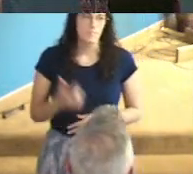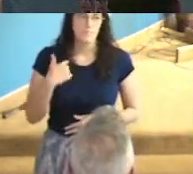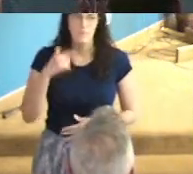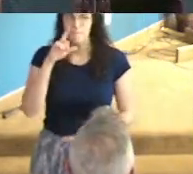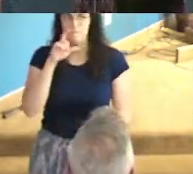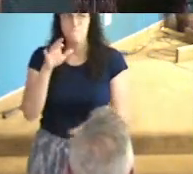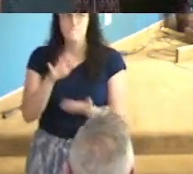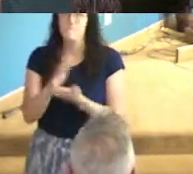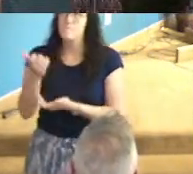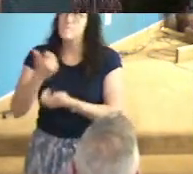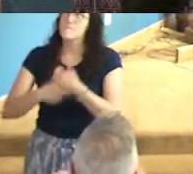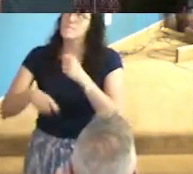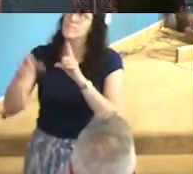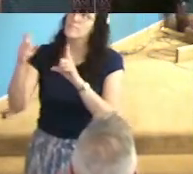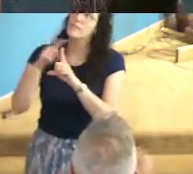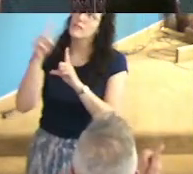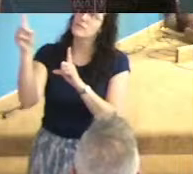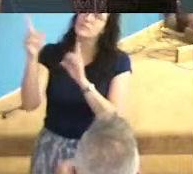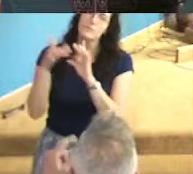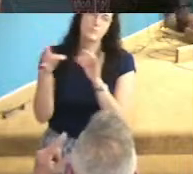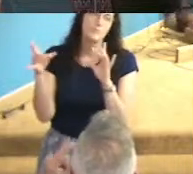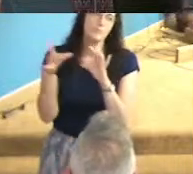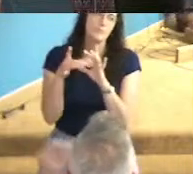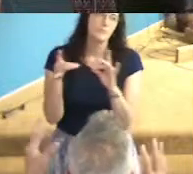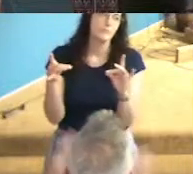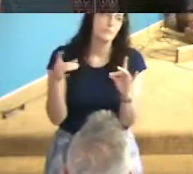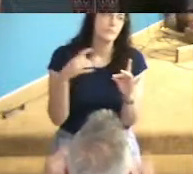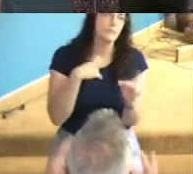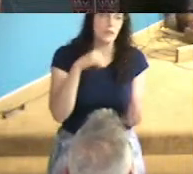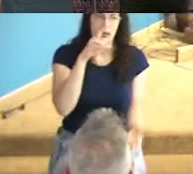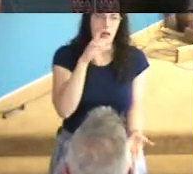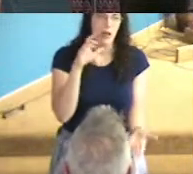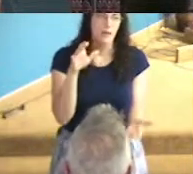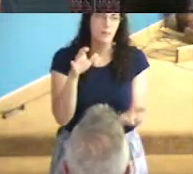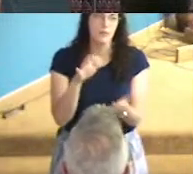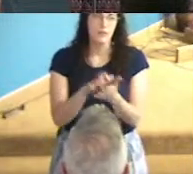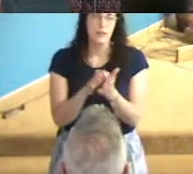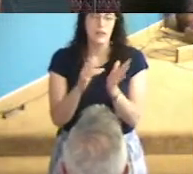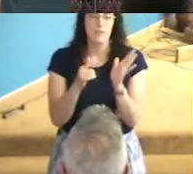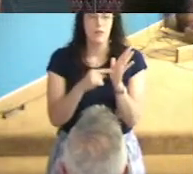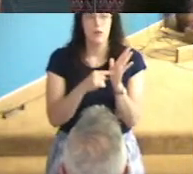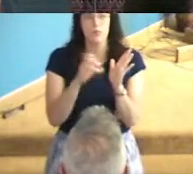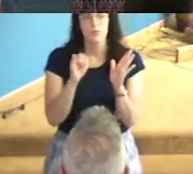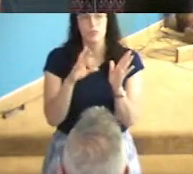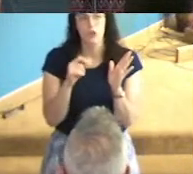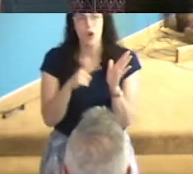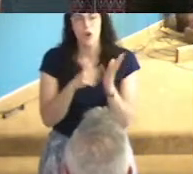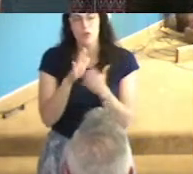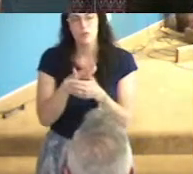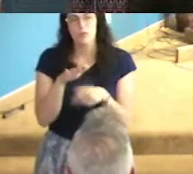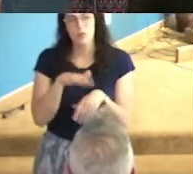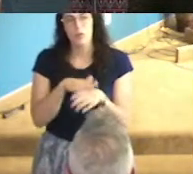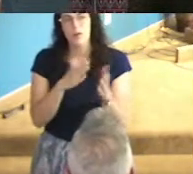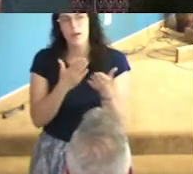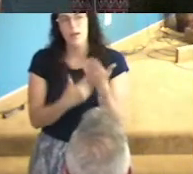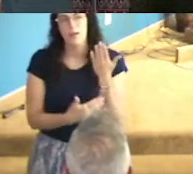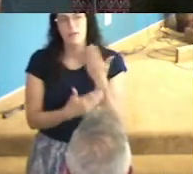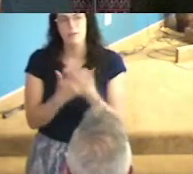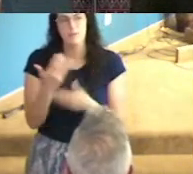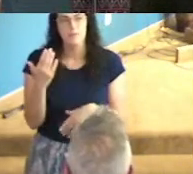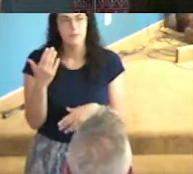same. I believe every word that you said. I believe there are scars in